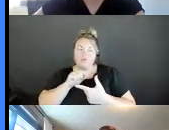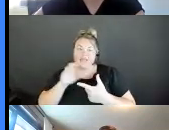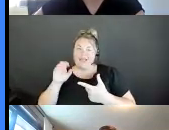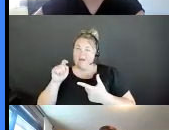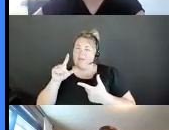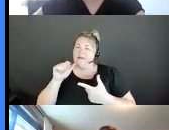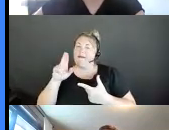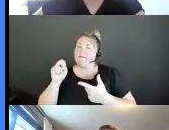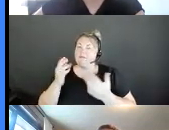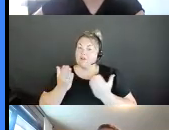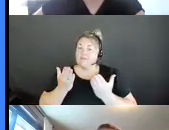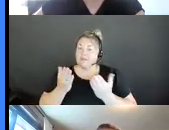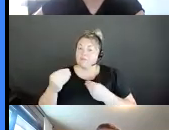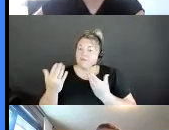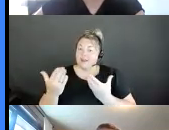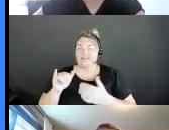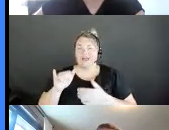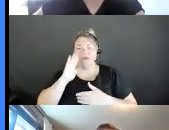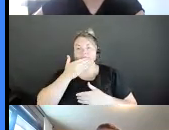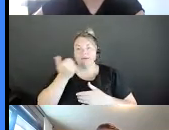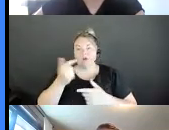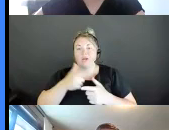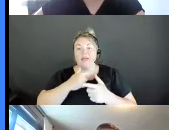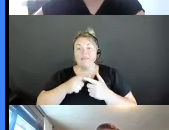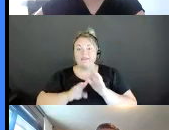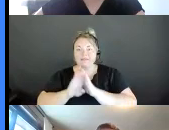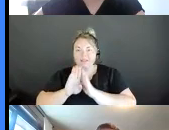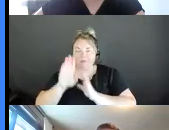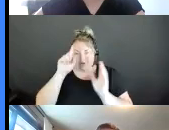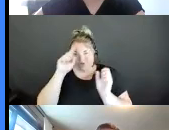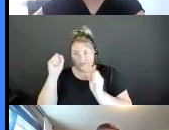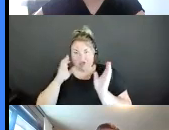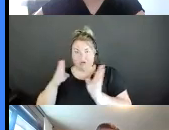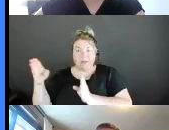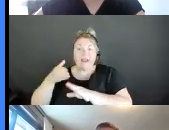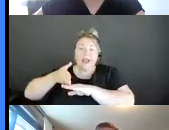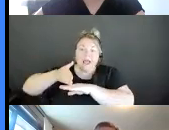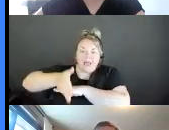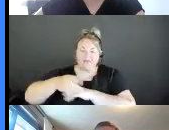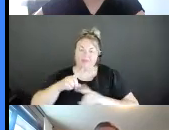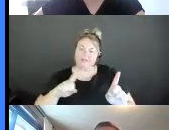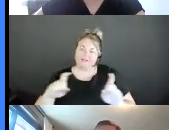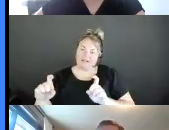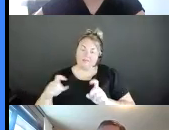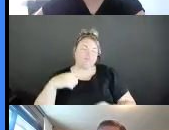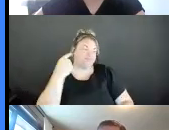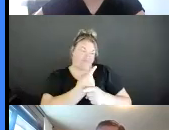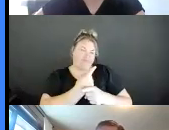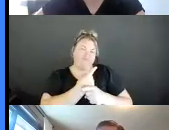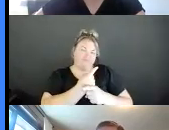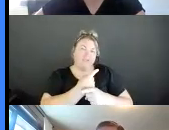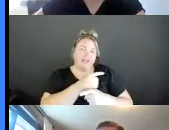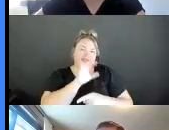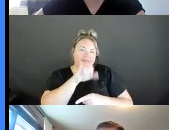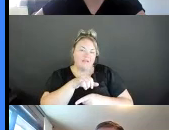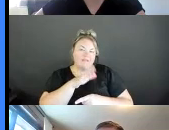being provided would be probably better, and then developing the strategic plan after the assessment. Right. That's kind of how I